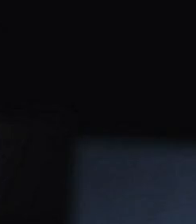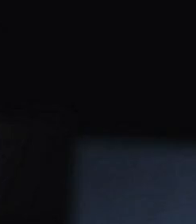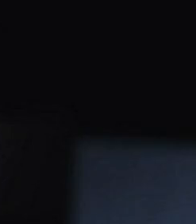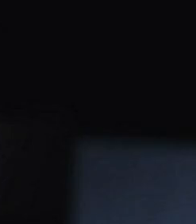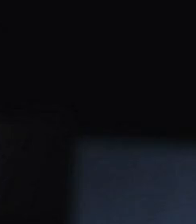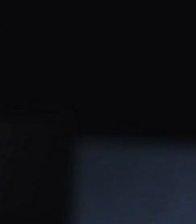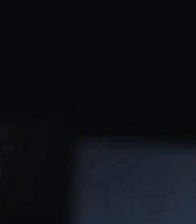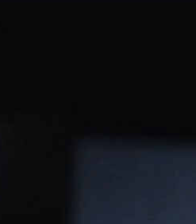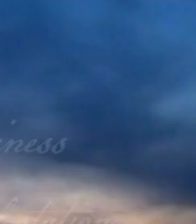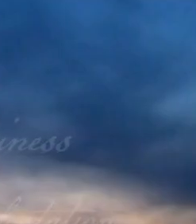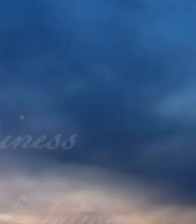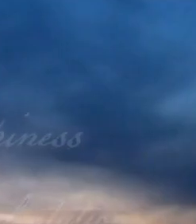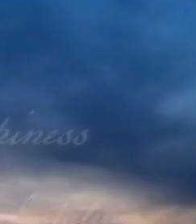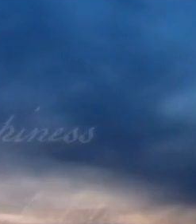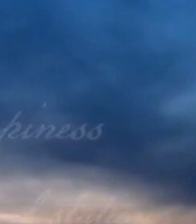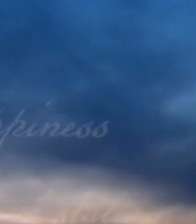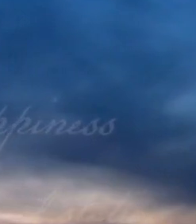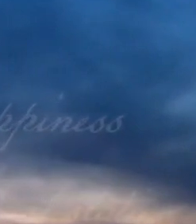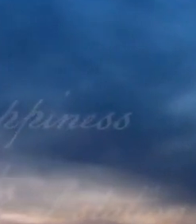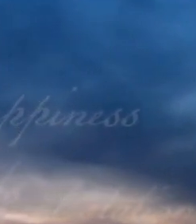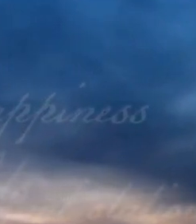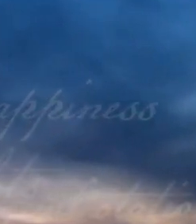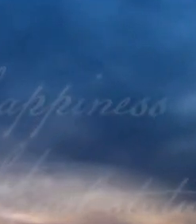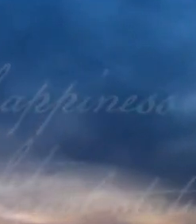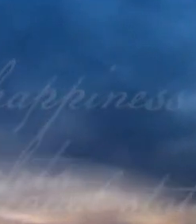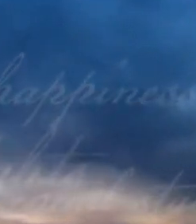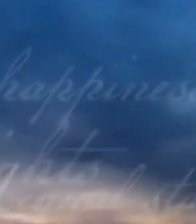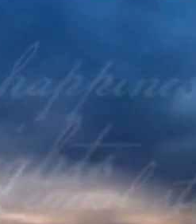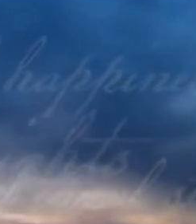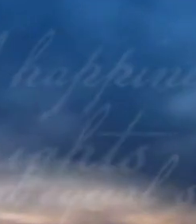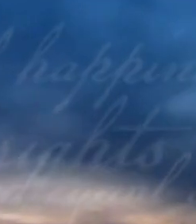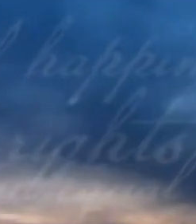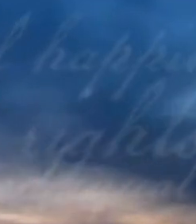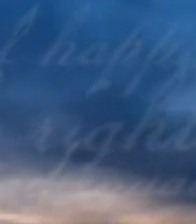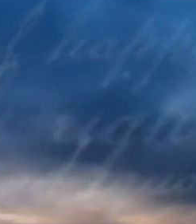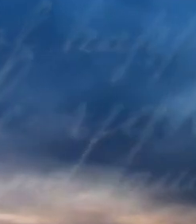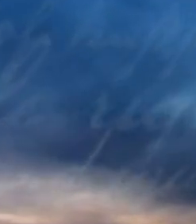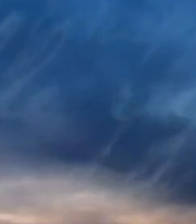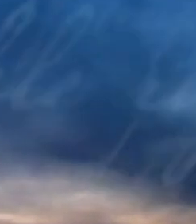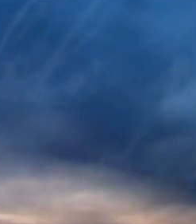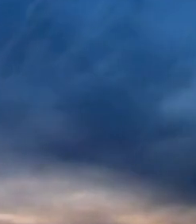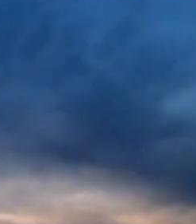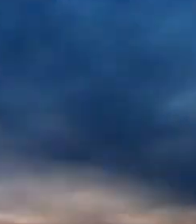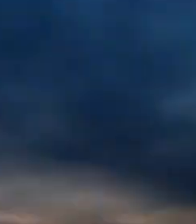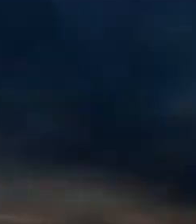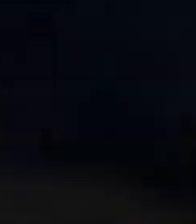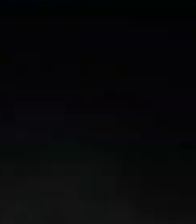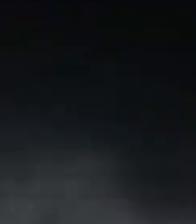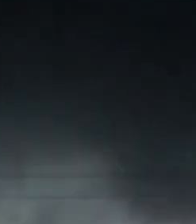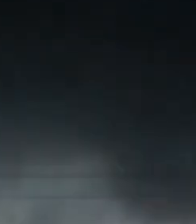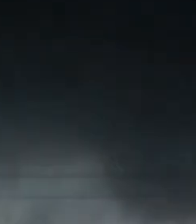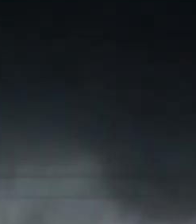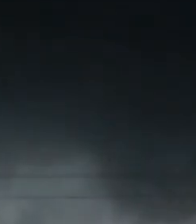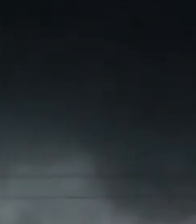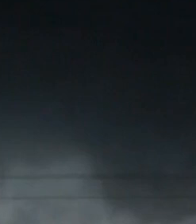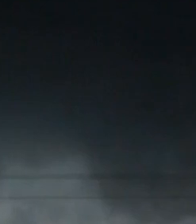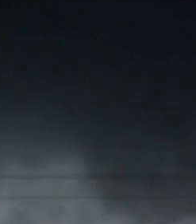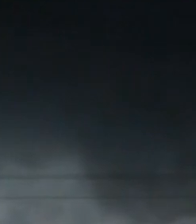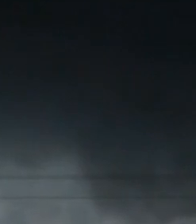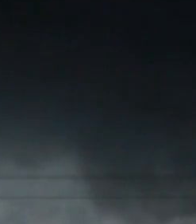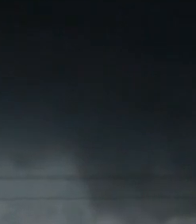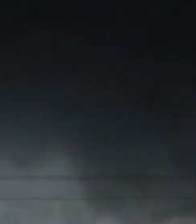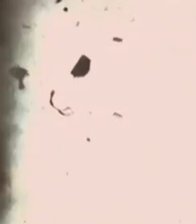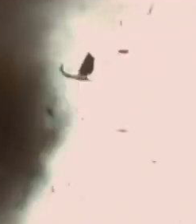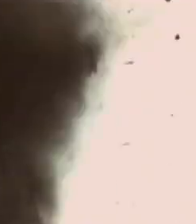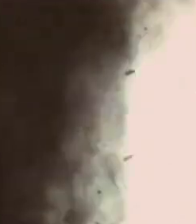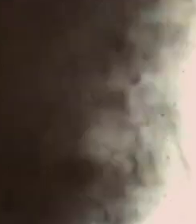He has to be destroyed. Tonight, 9, 8 Central on KET. On American